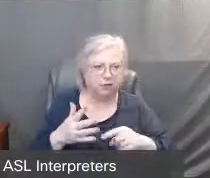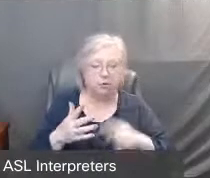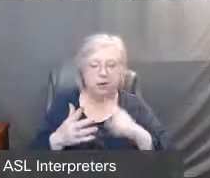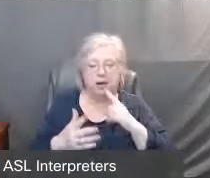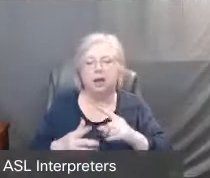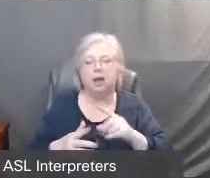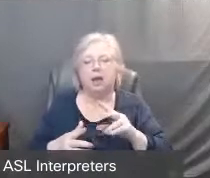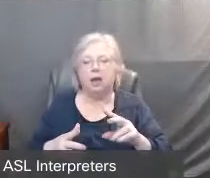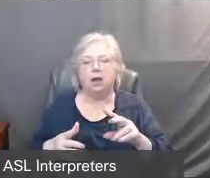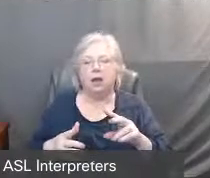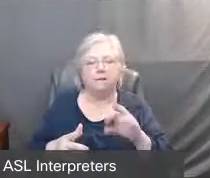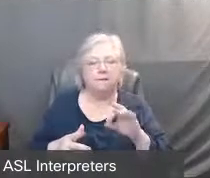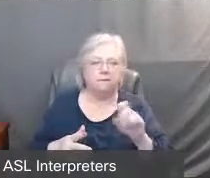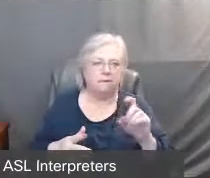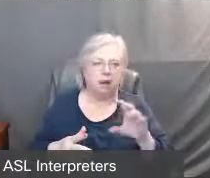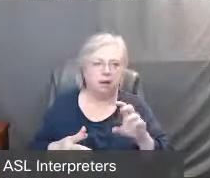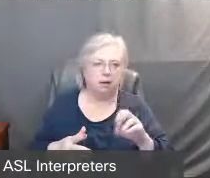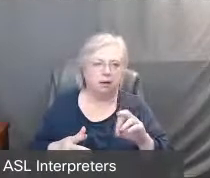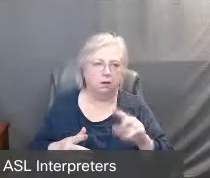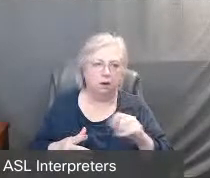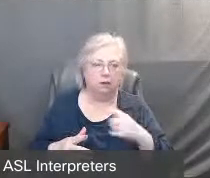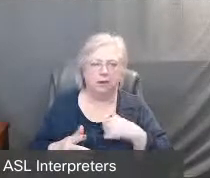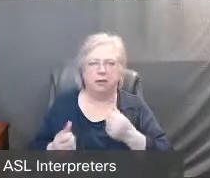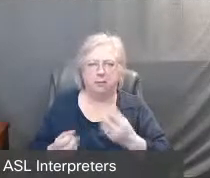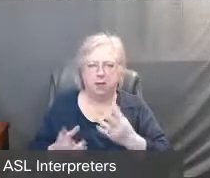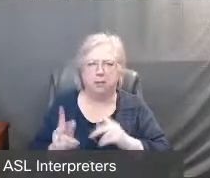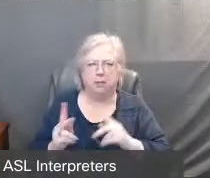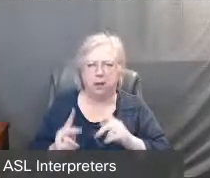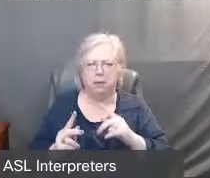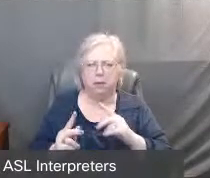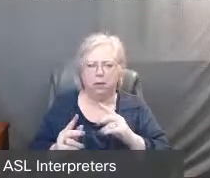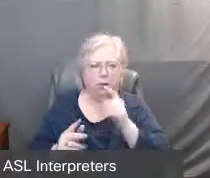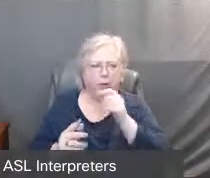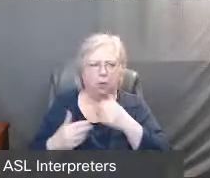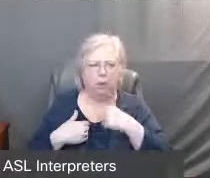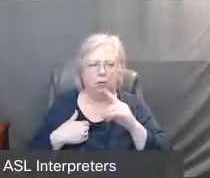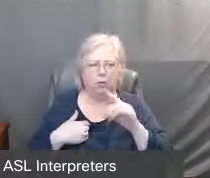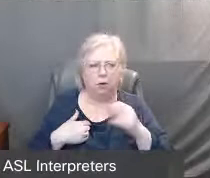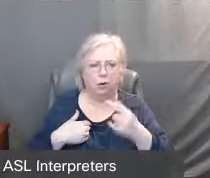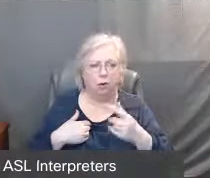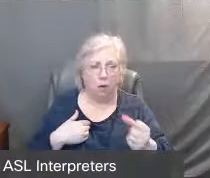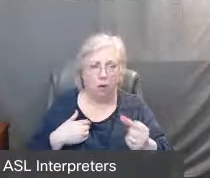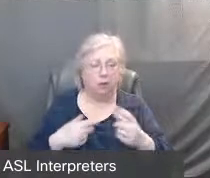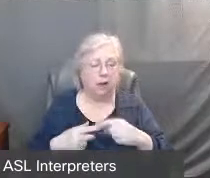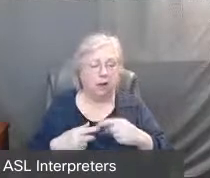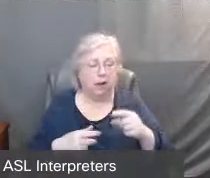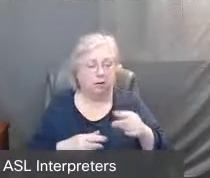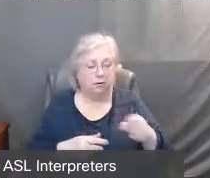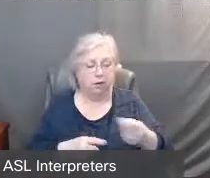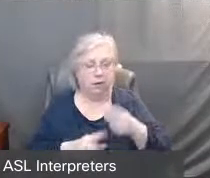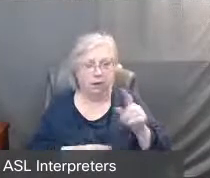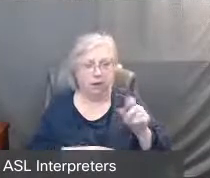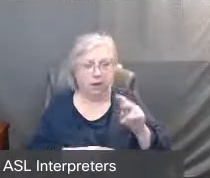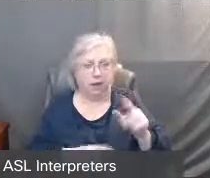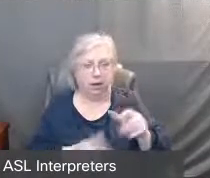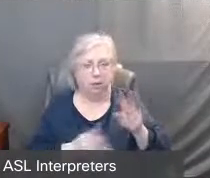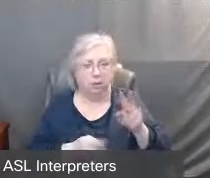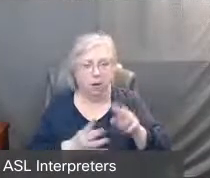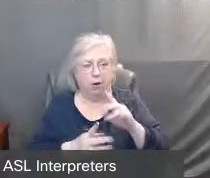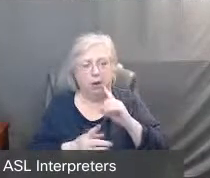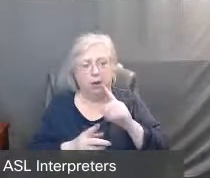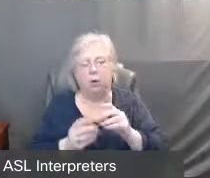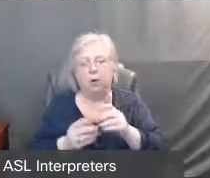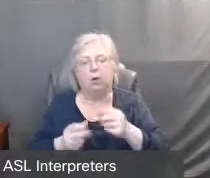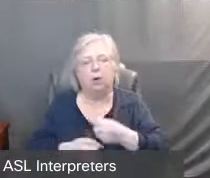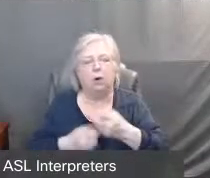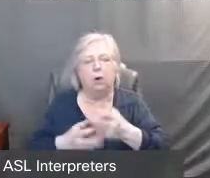who are dog owners, and the ripple effect of group barking originating from Bark LLC will become intolerable. The ripple barking effect